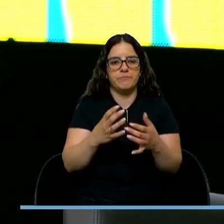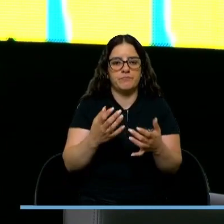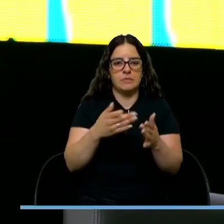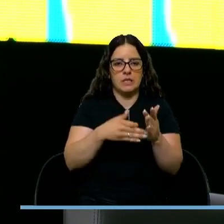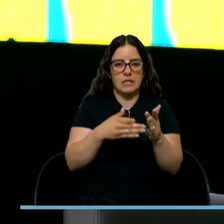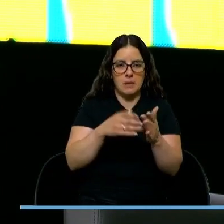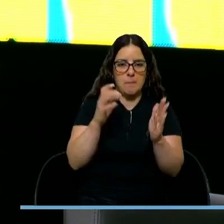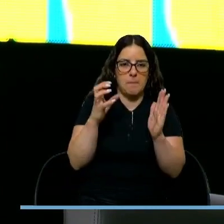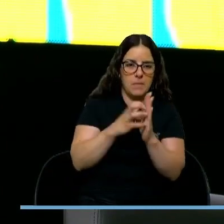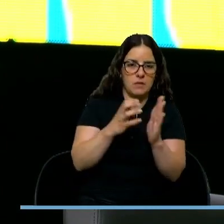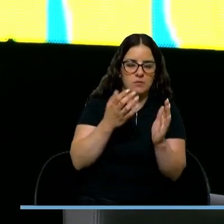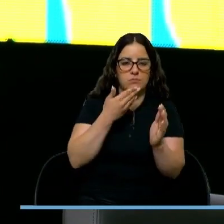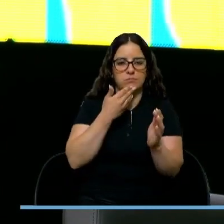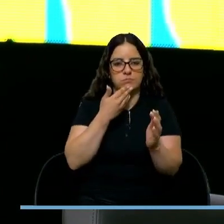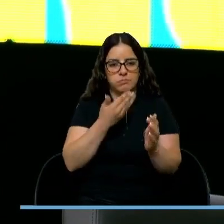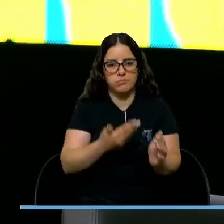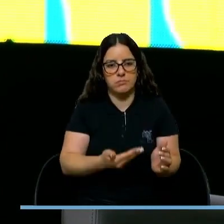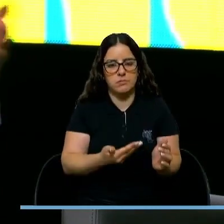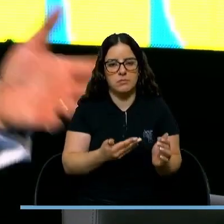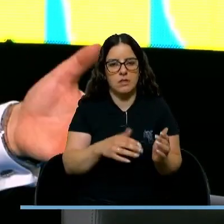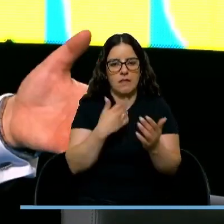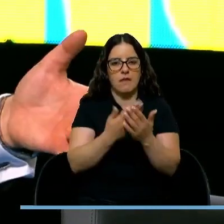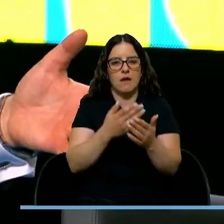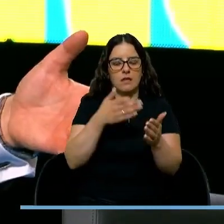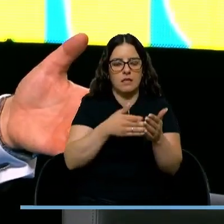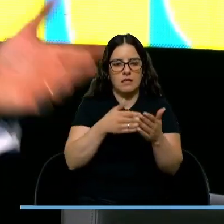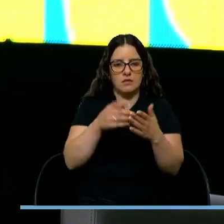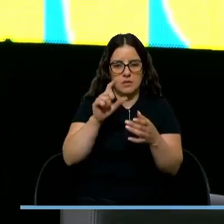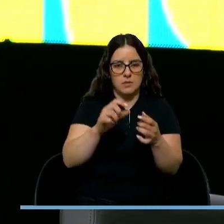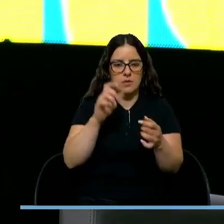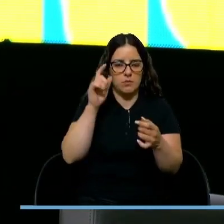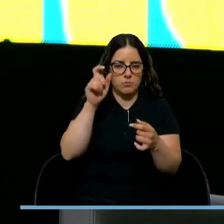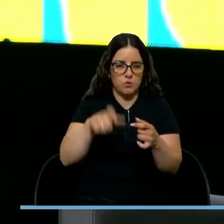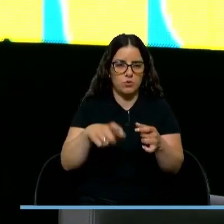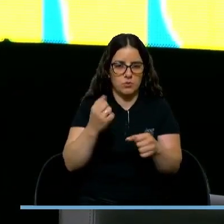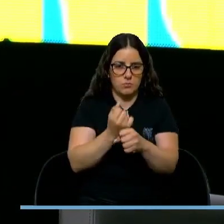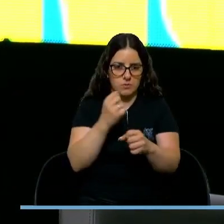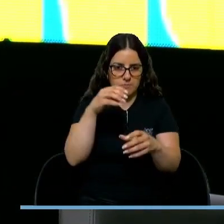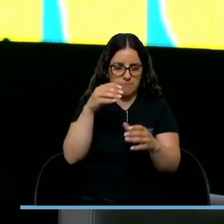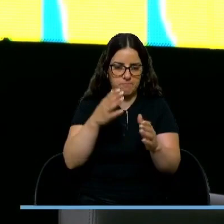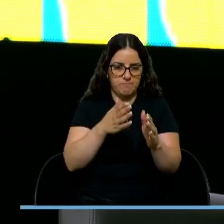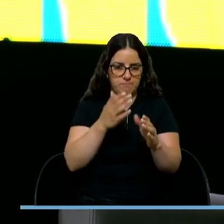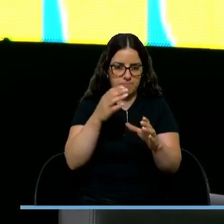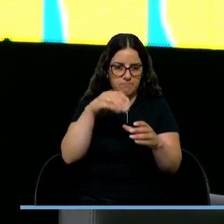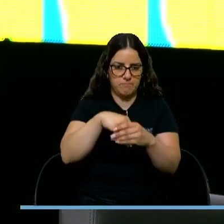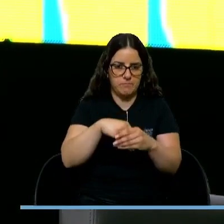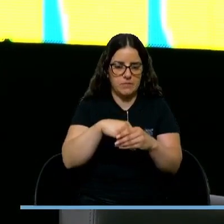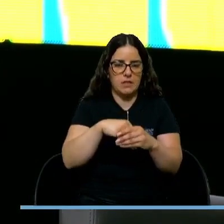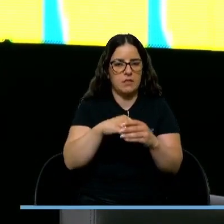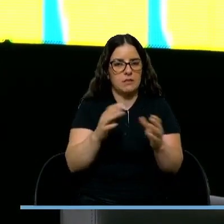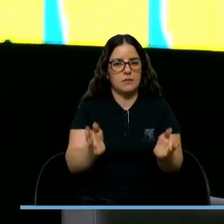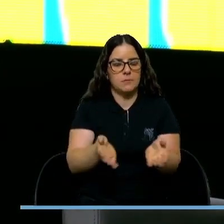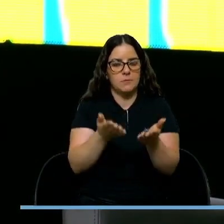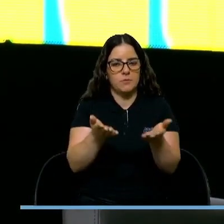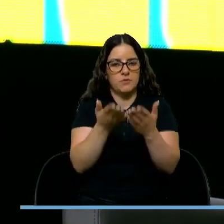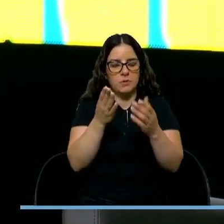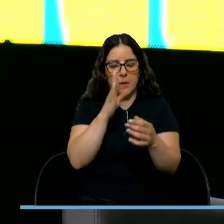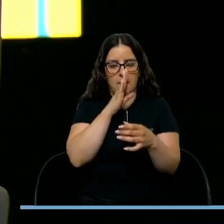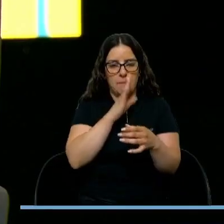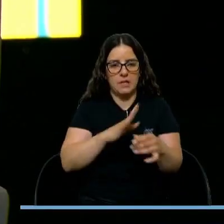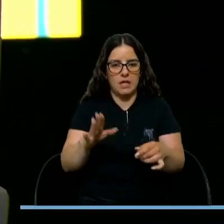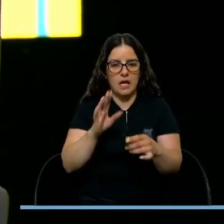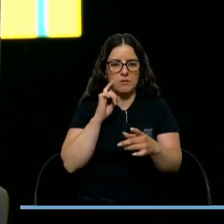brands, experiences, what we provide to our customers and employees to enhance digital and to promote